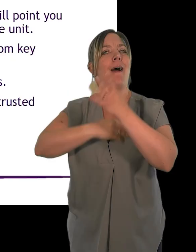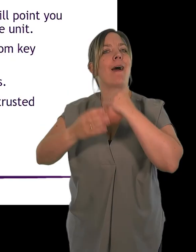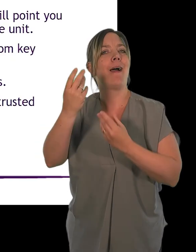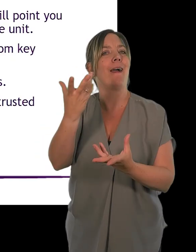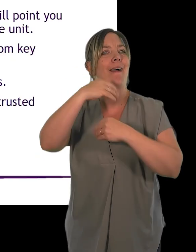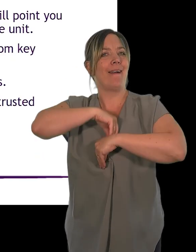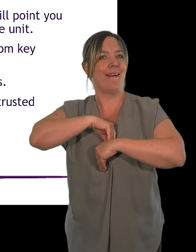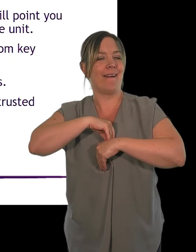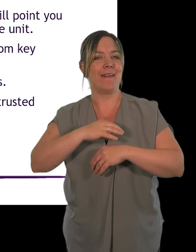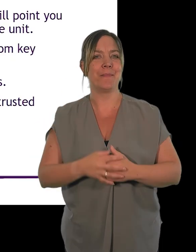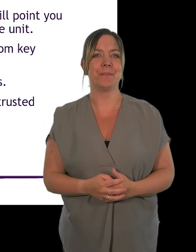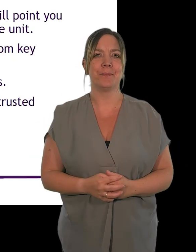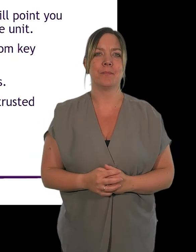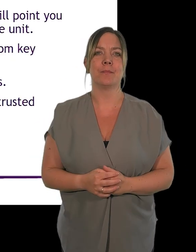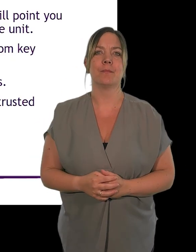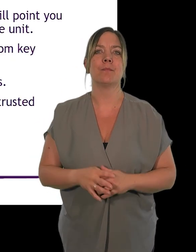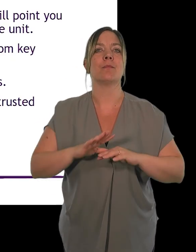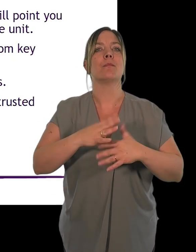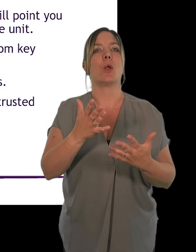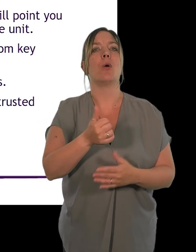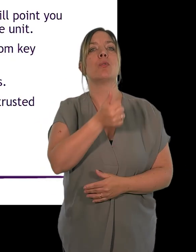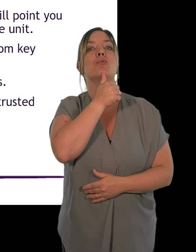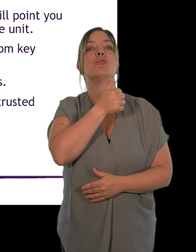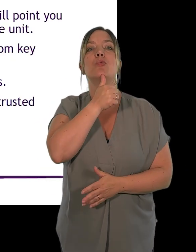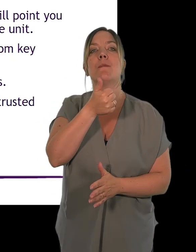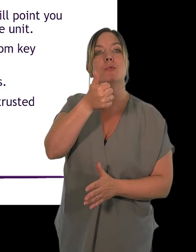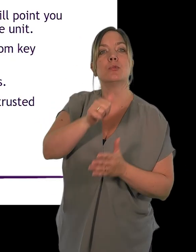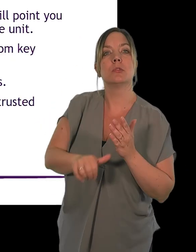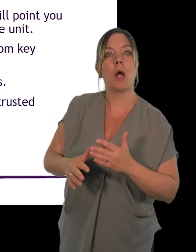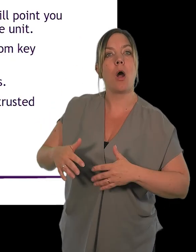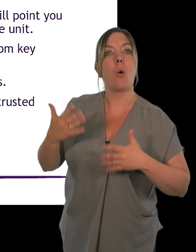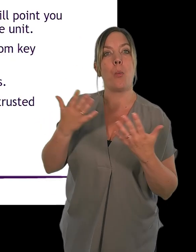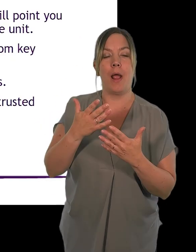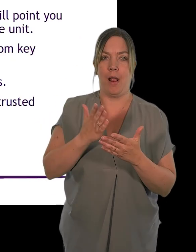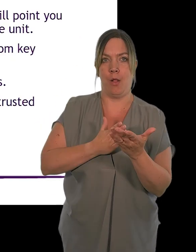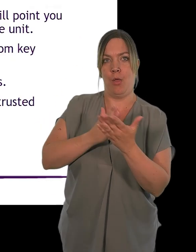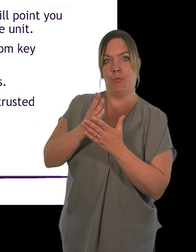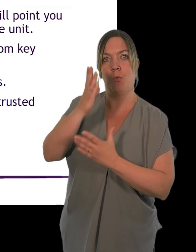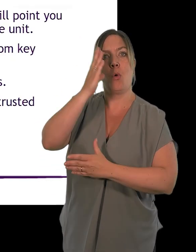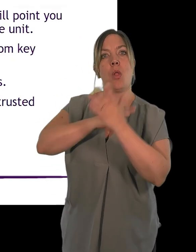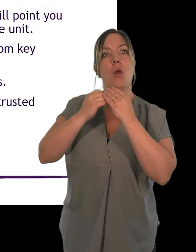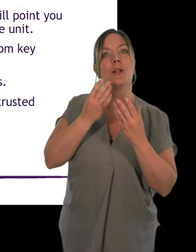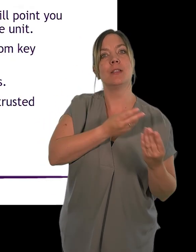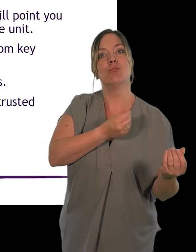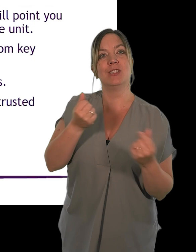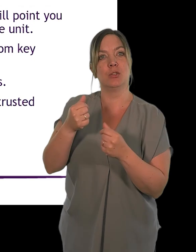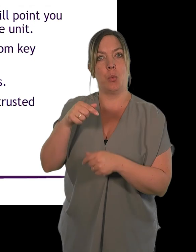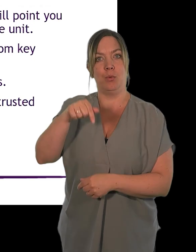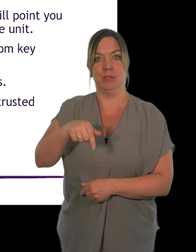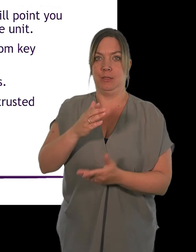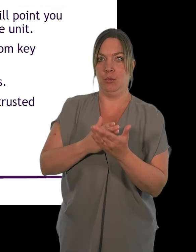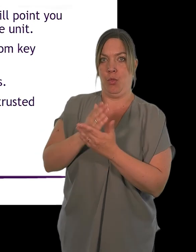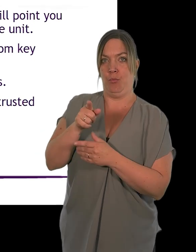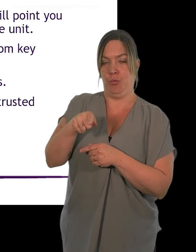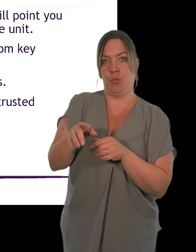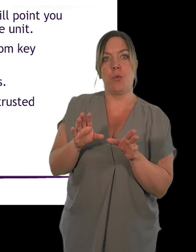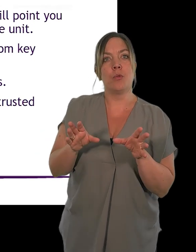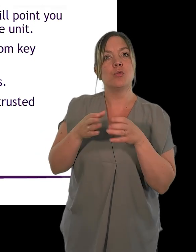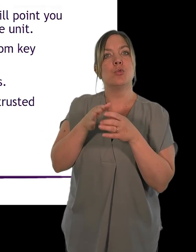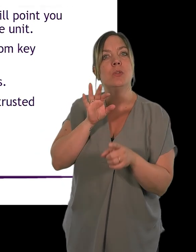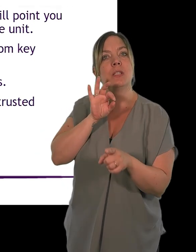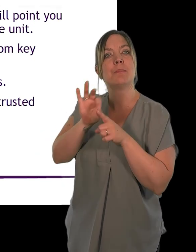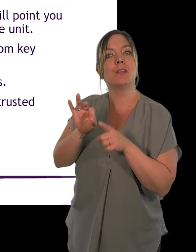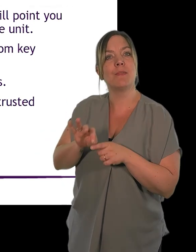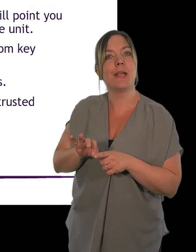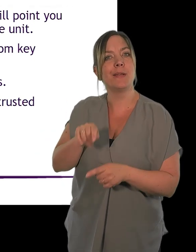start with the learning resources section that are in the unit specification, as this will point you to the key